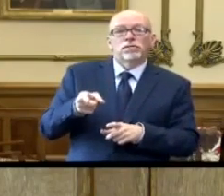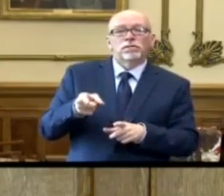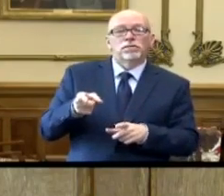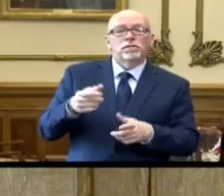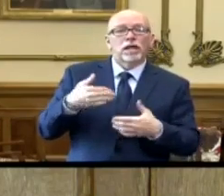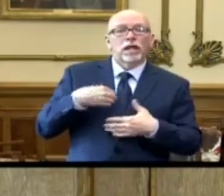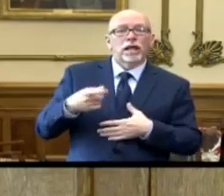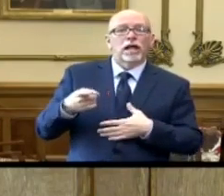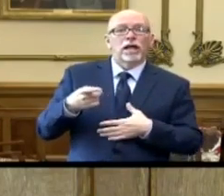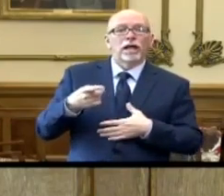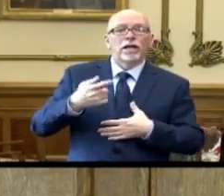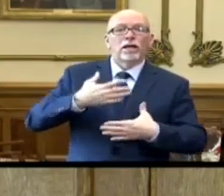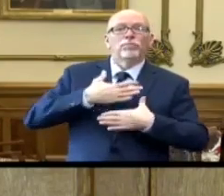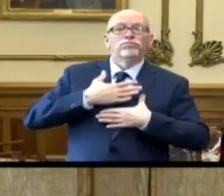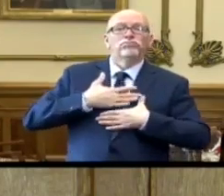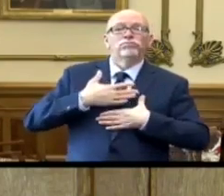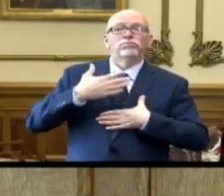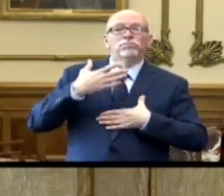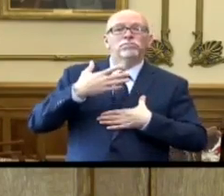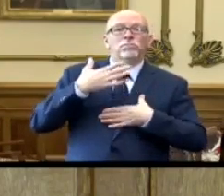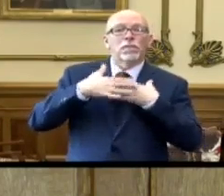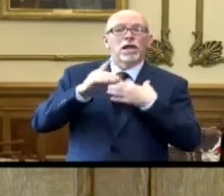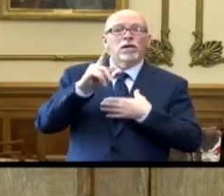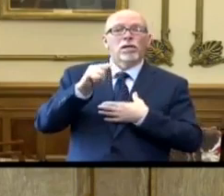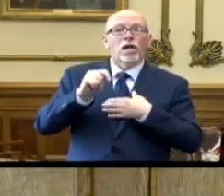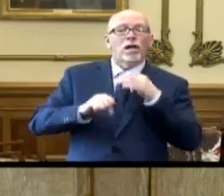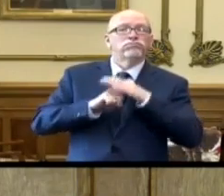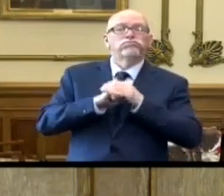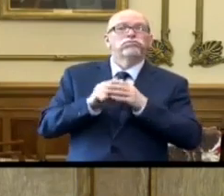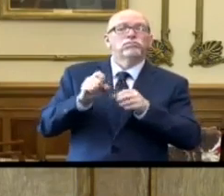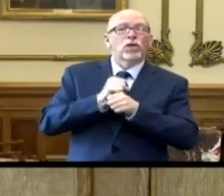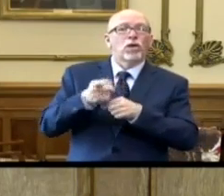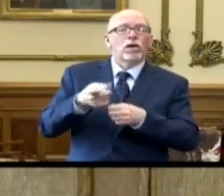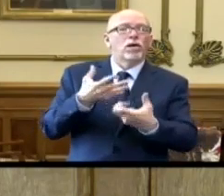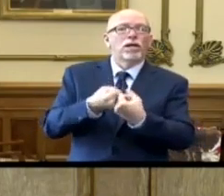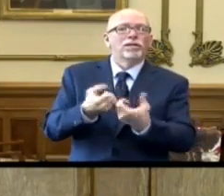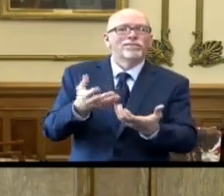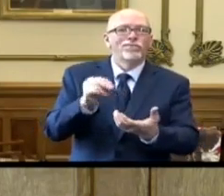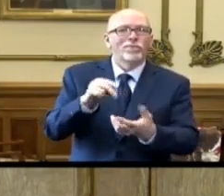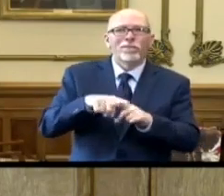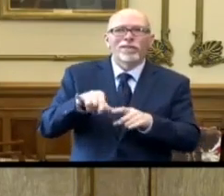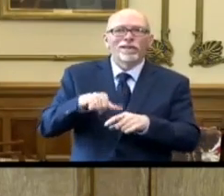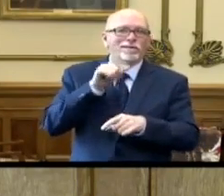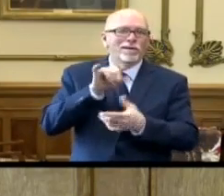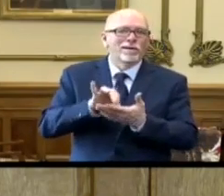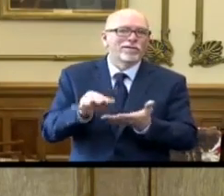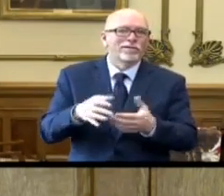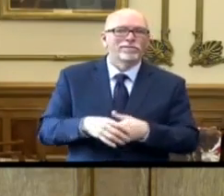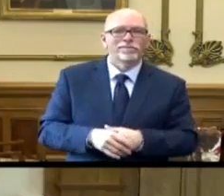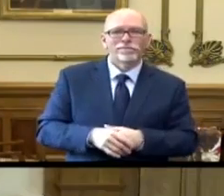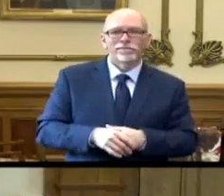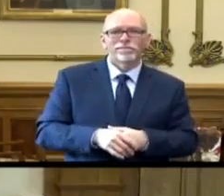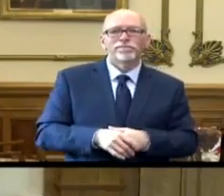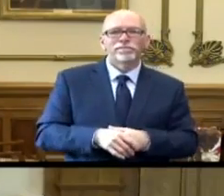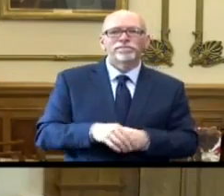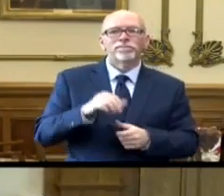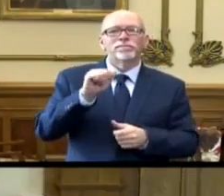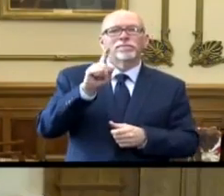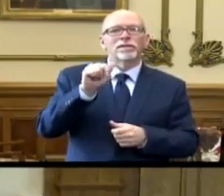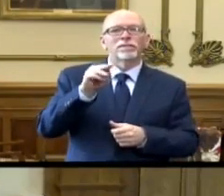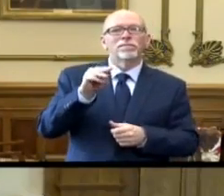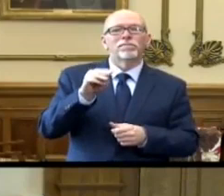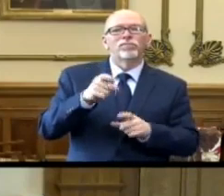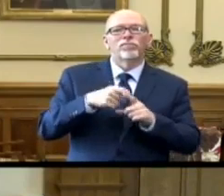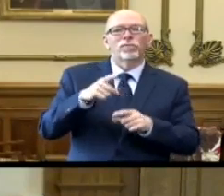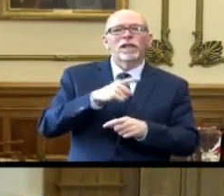had a pulmonary embolus through a blood clot because of his COVID-19 infection or something, but that would not be counted. Adam Van